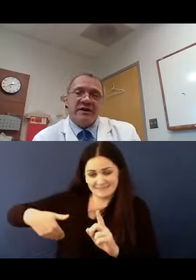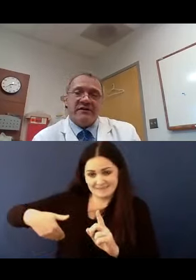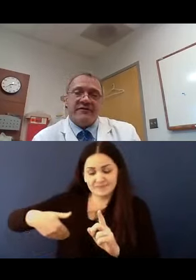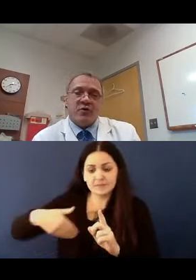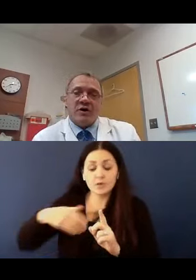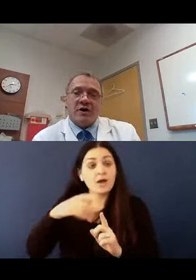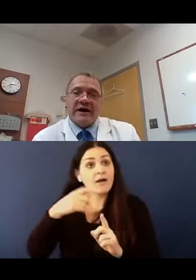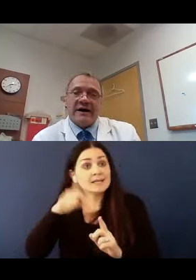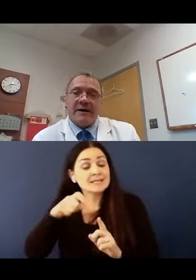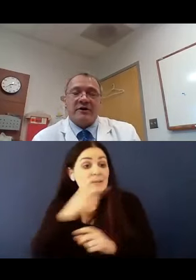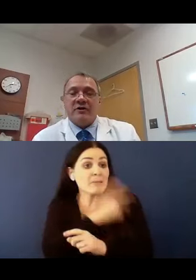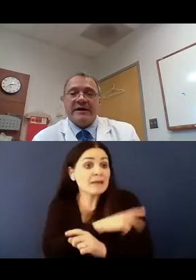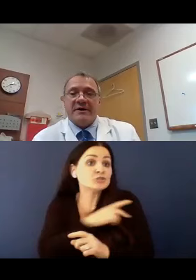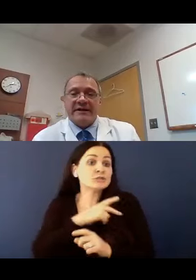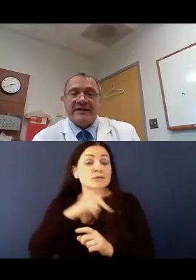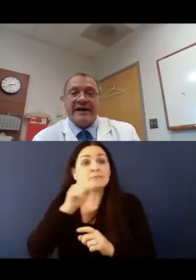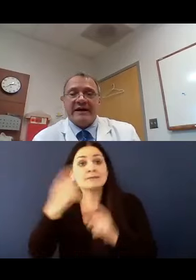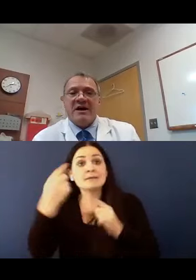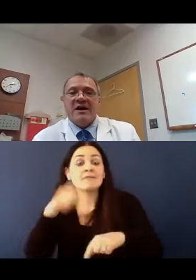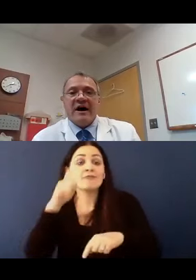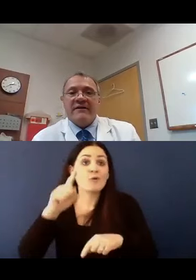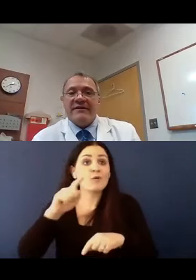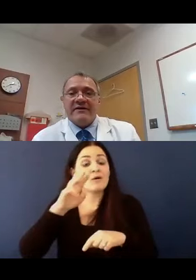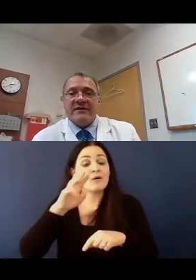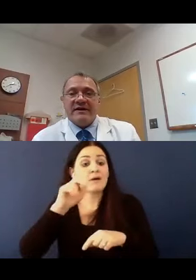patient in for monoclonal antibody today.